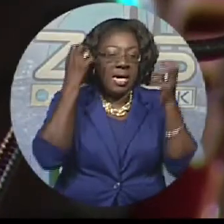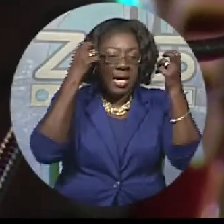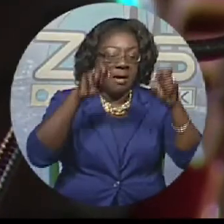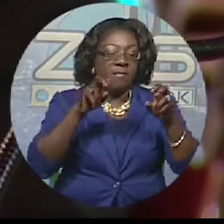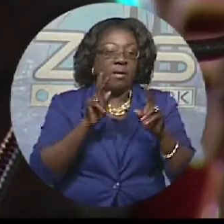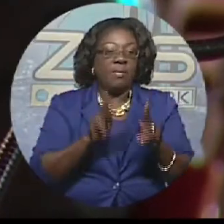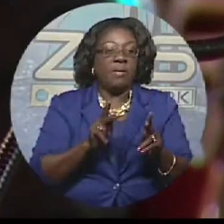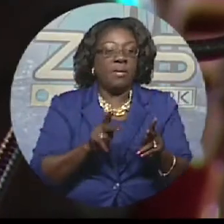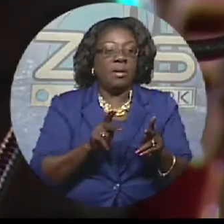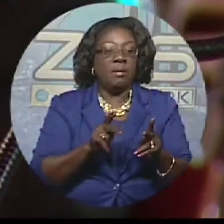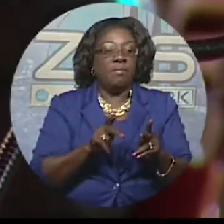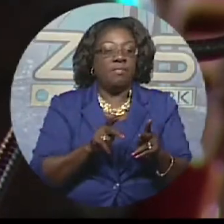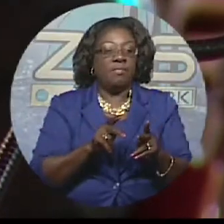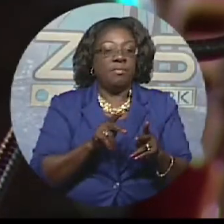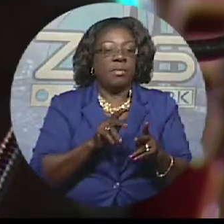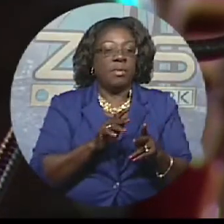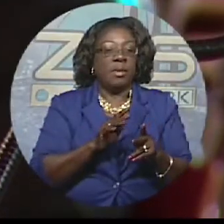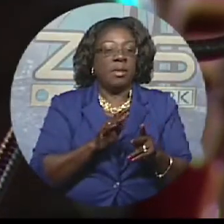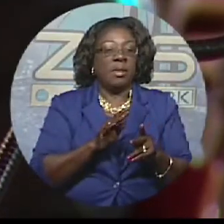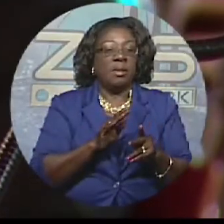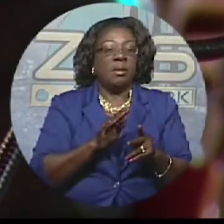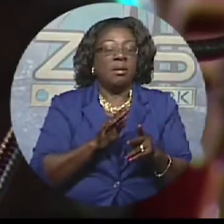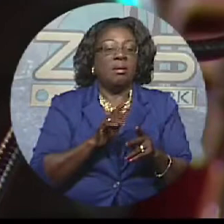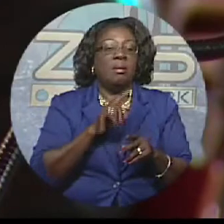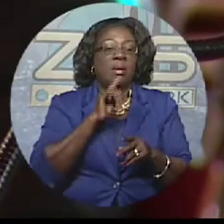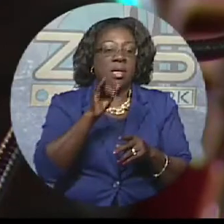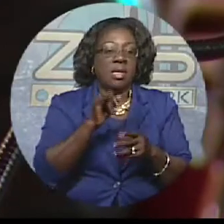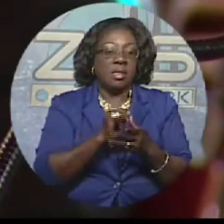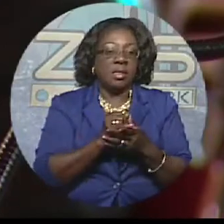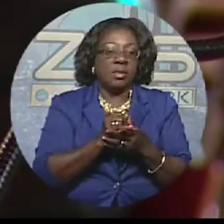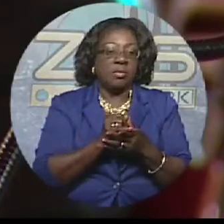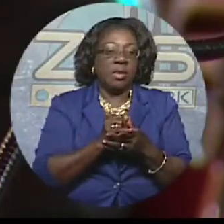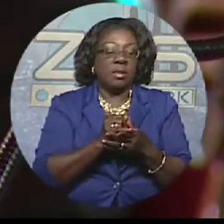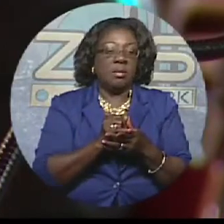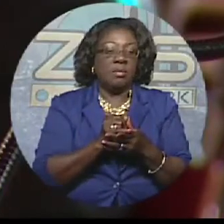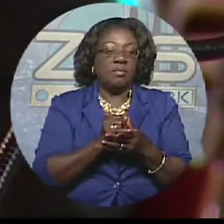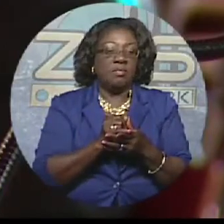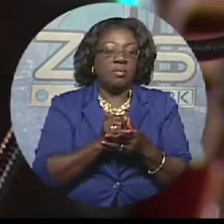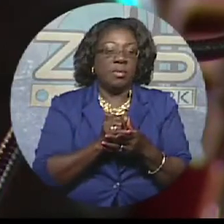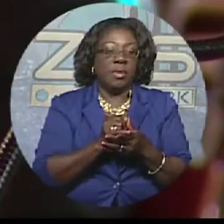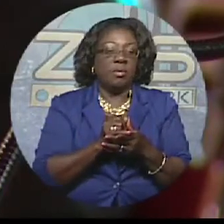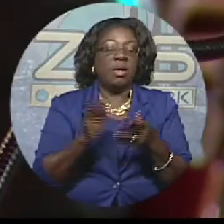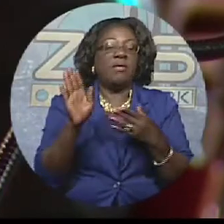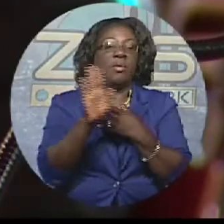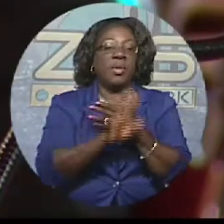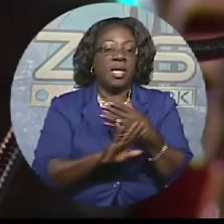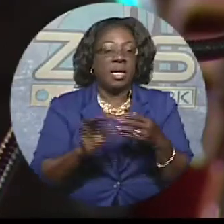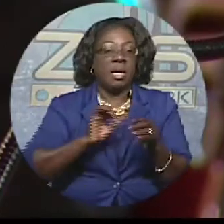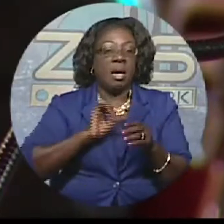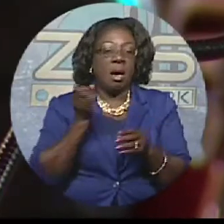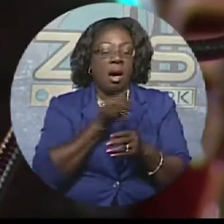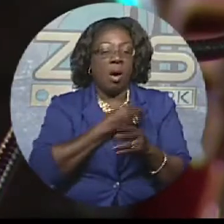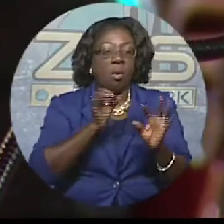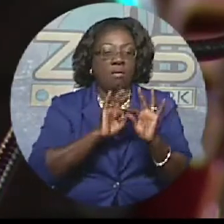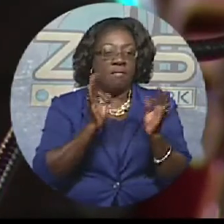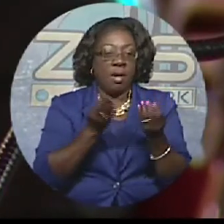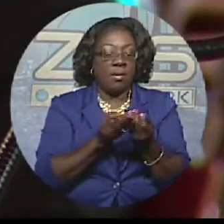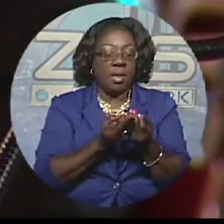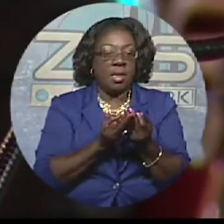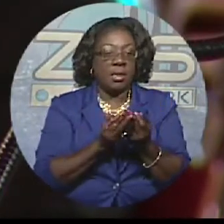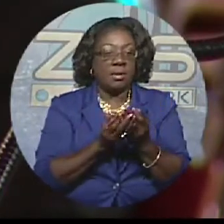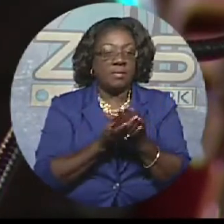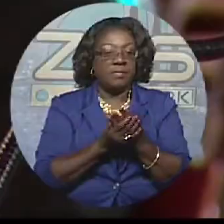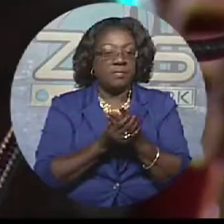For our ultimate weapon in the fight against crime is a loving, intact family, which doesn't cost us, the taxpayers, a